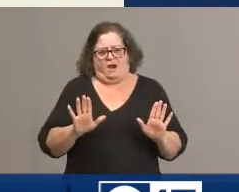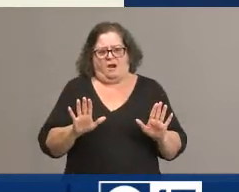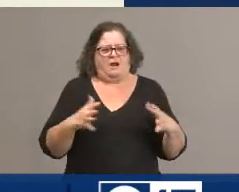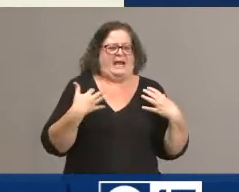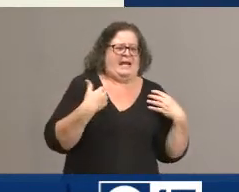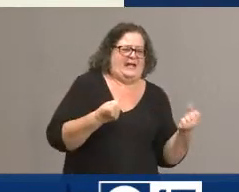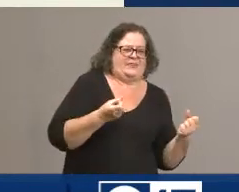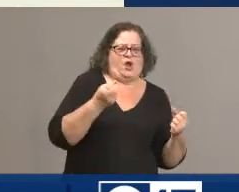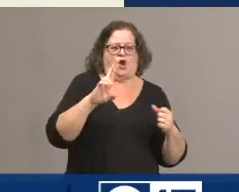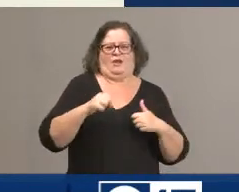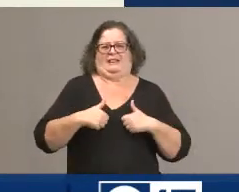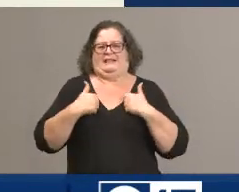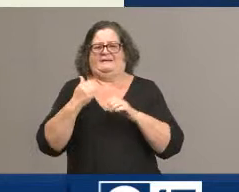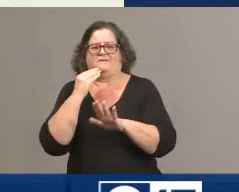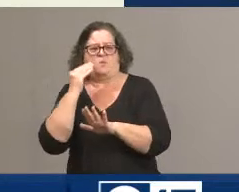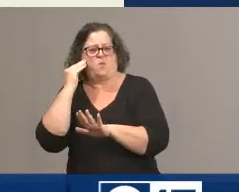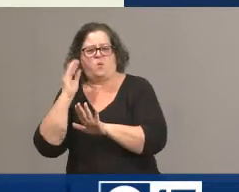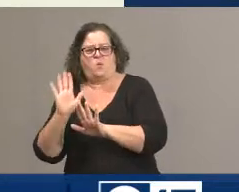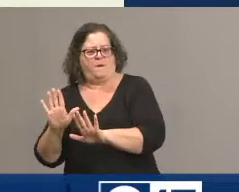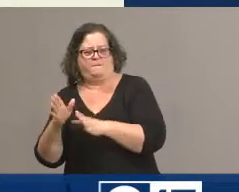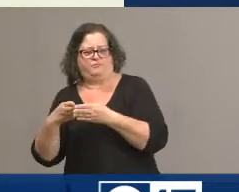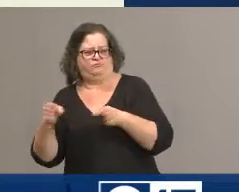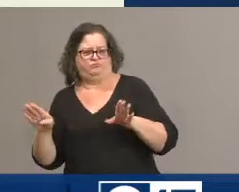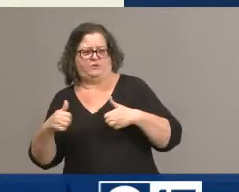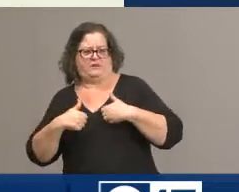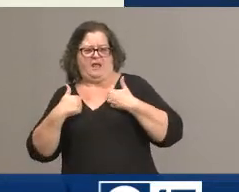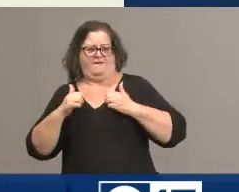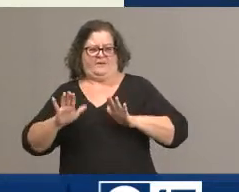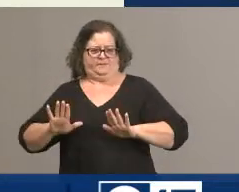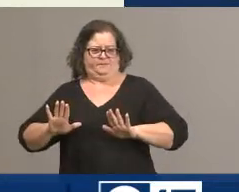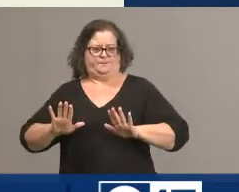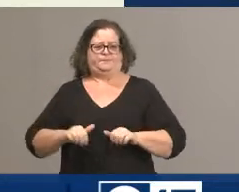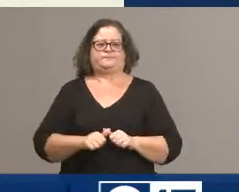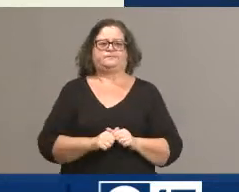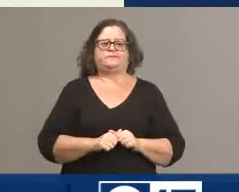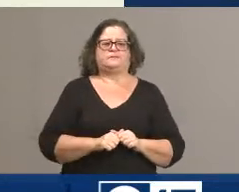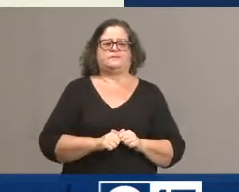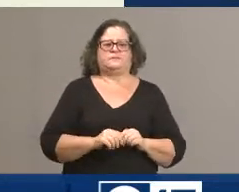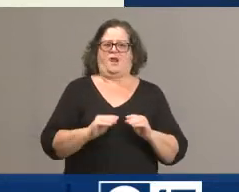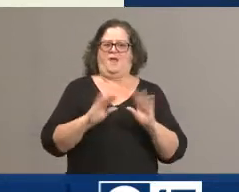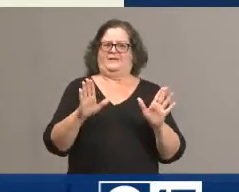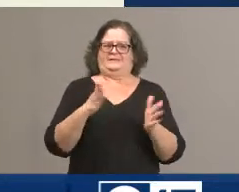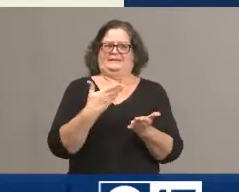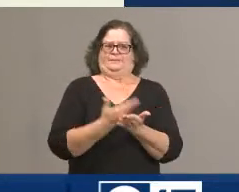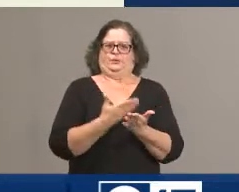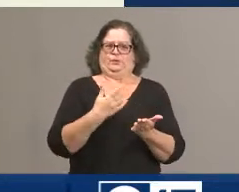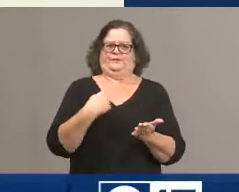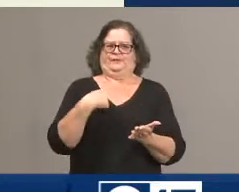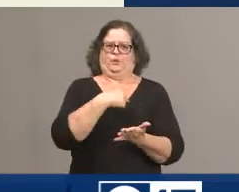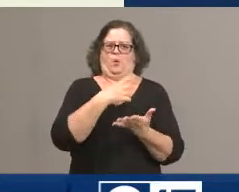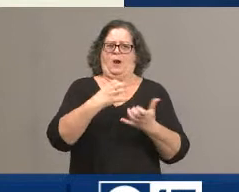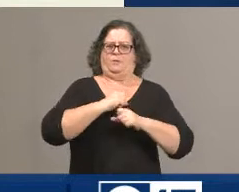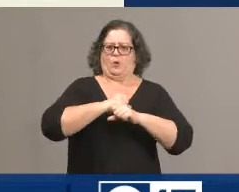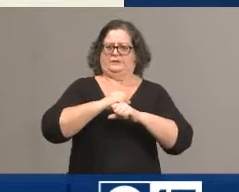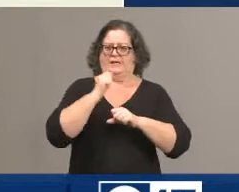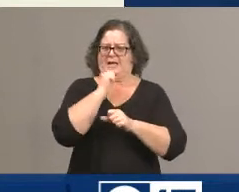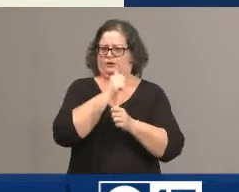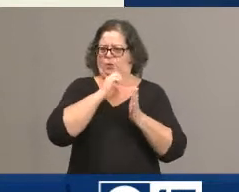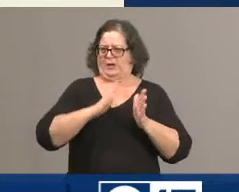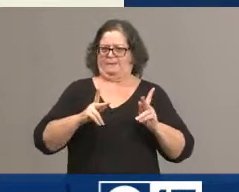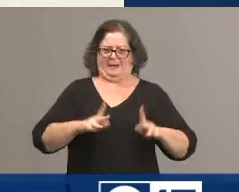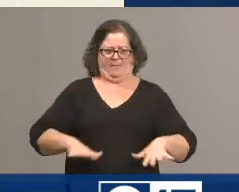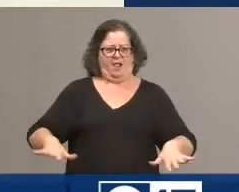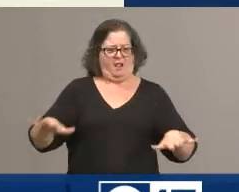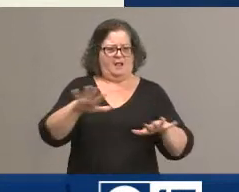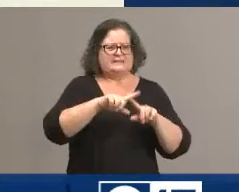how we want to protect Arizonans, and we're getting better. And hopefully, although DES will be